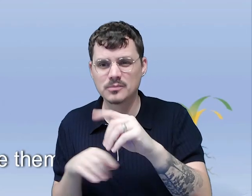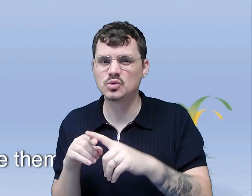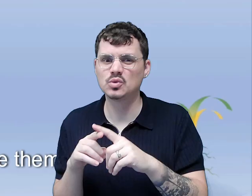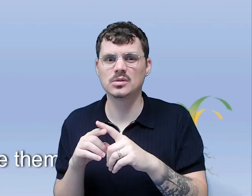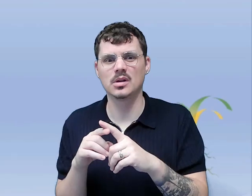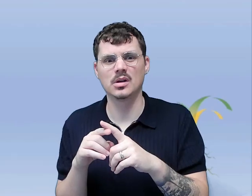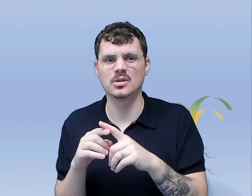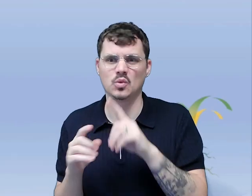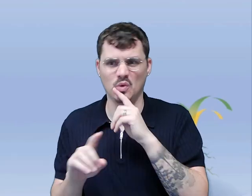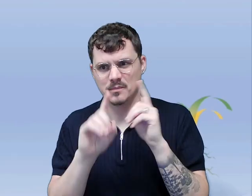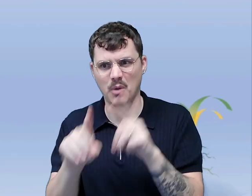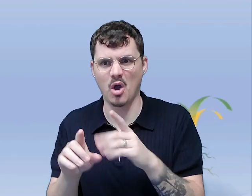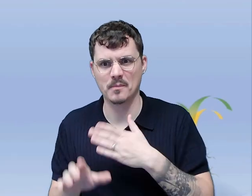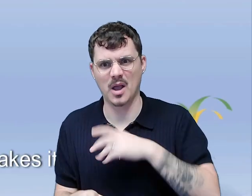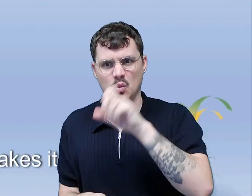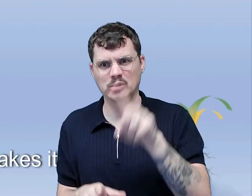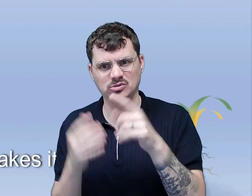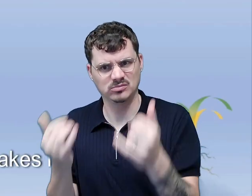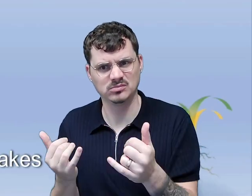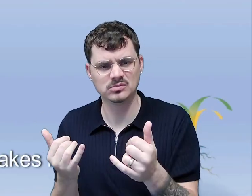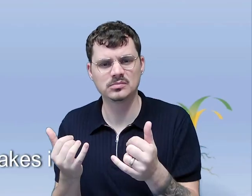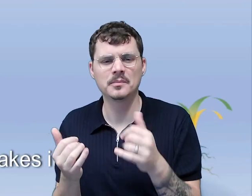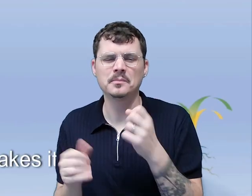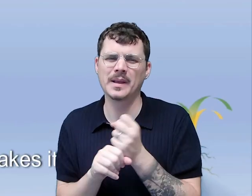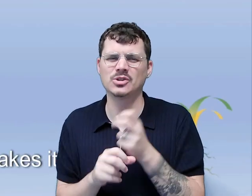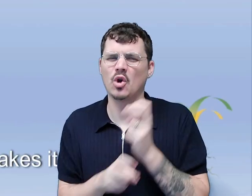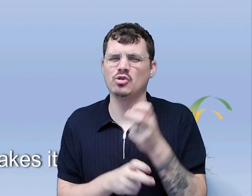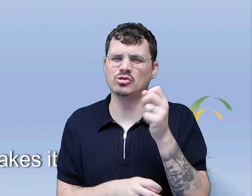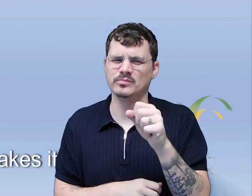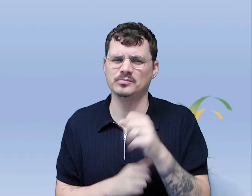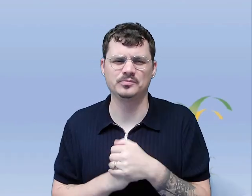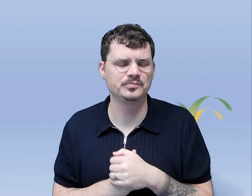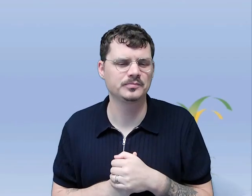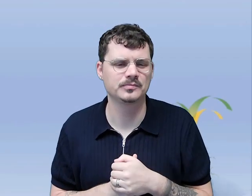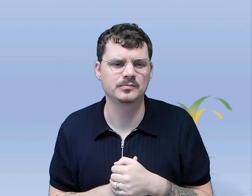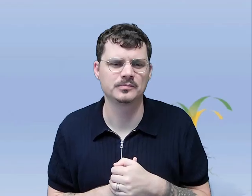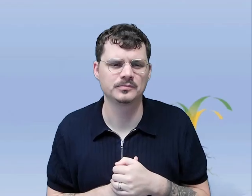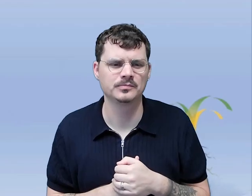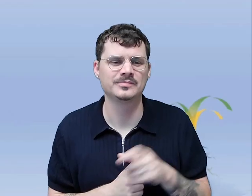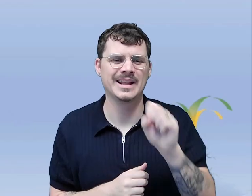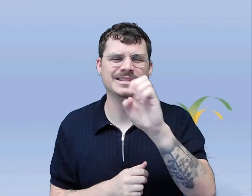to force them to respond directly to questions, it makes it harder.